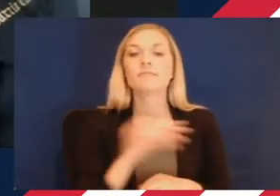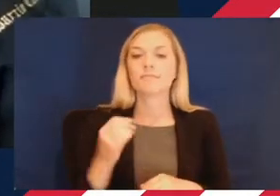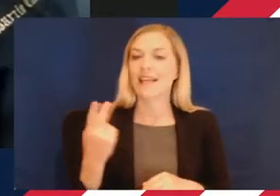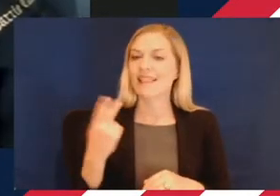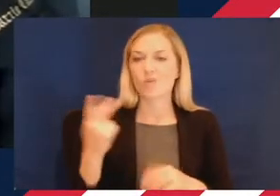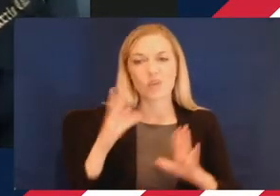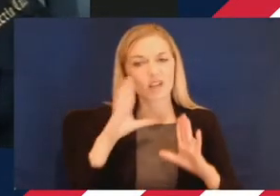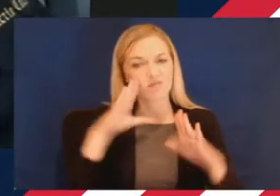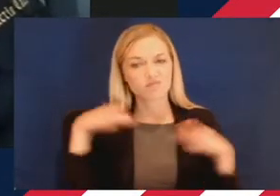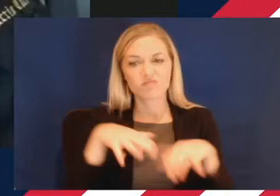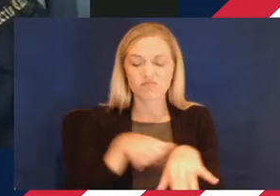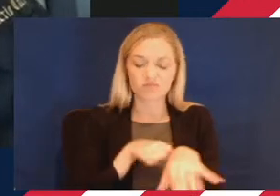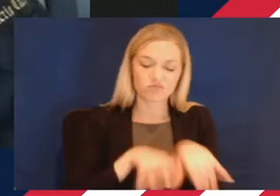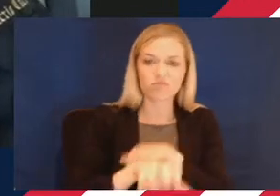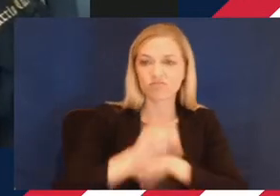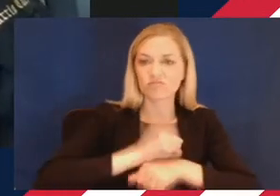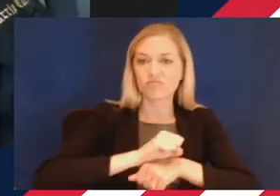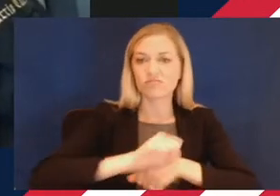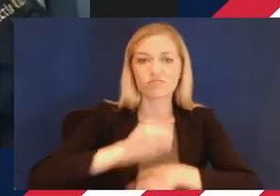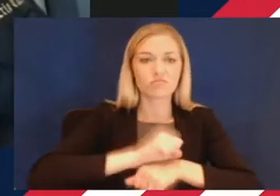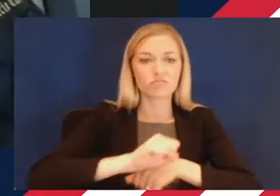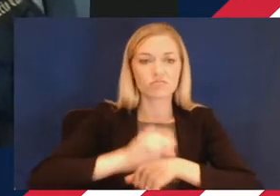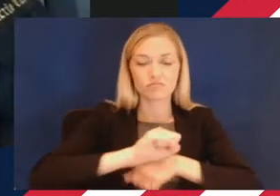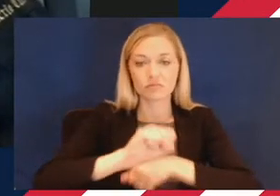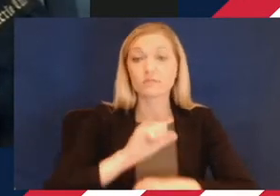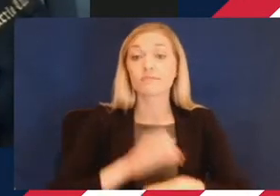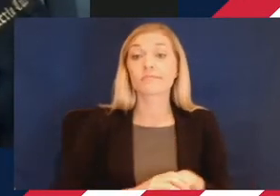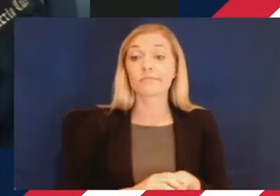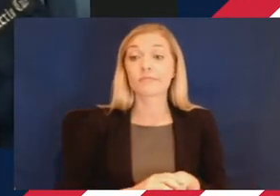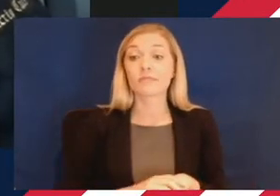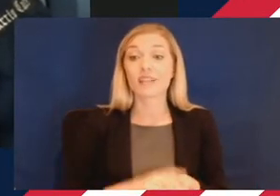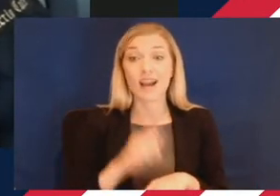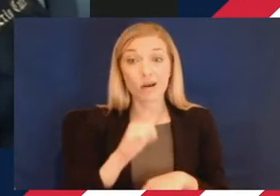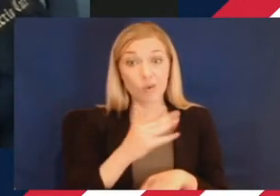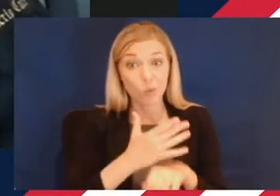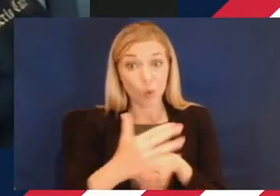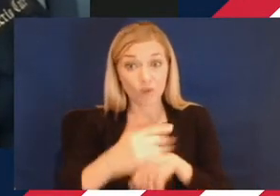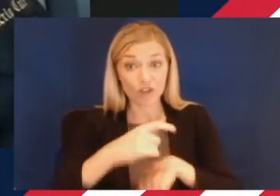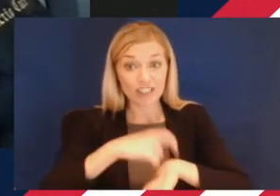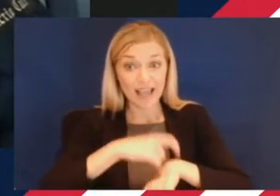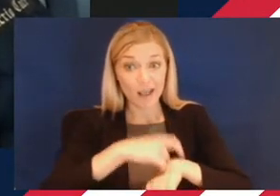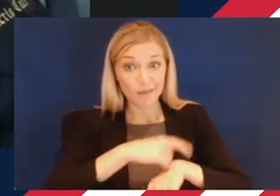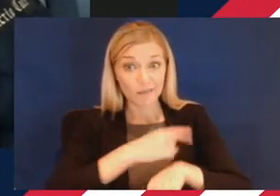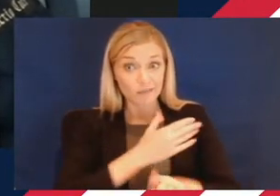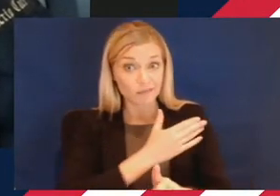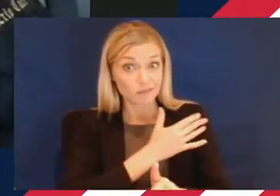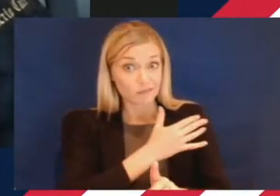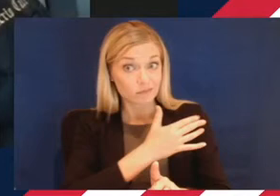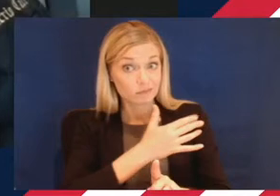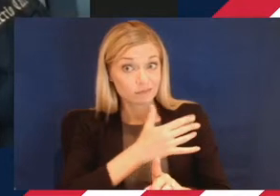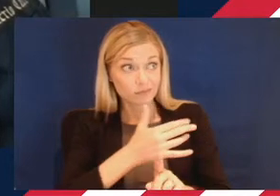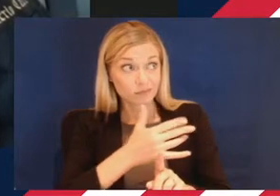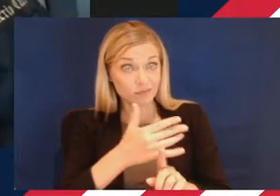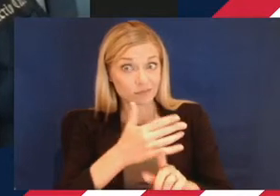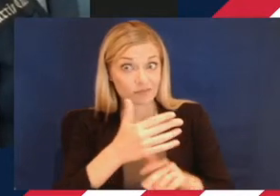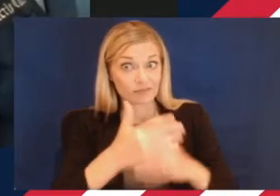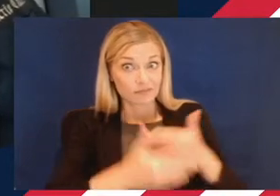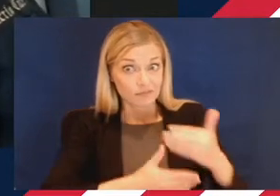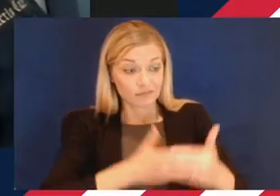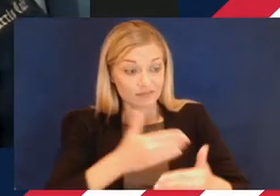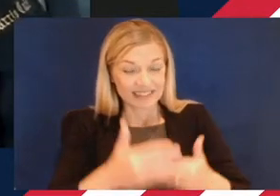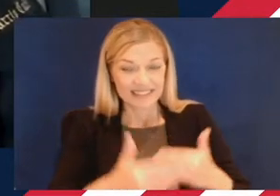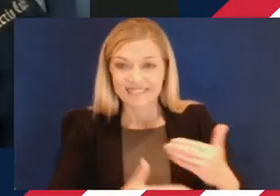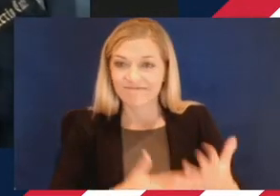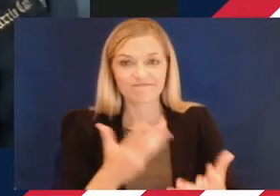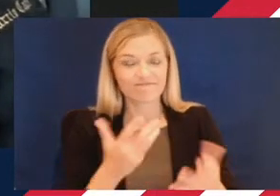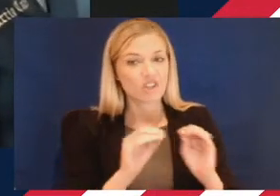As time passed, it became obvious and that this was not going to be a sustainable business plan for us. So we